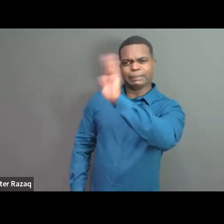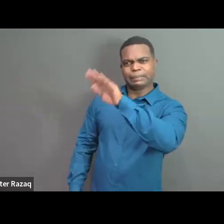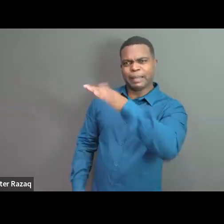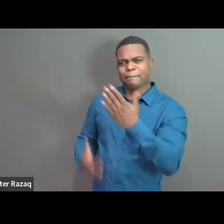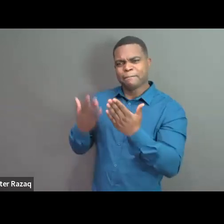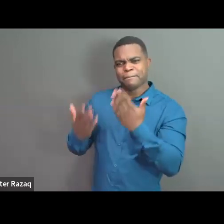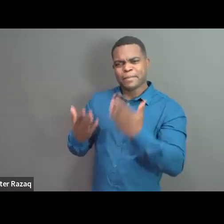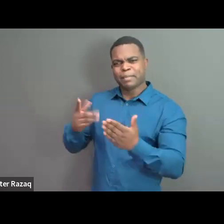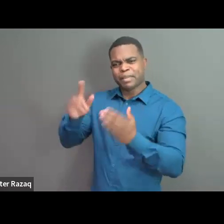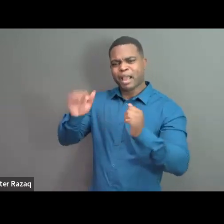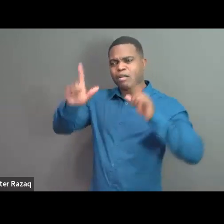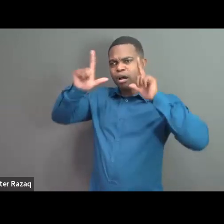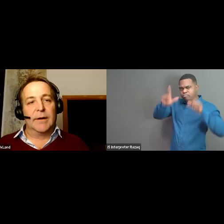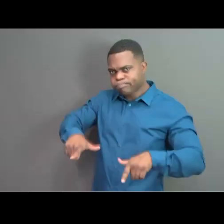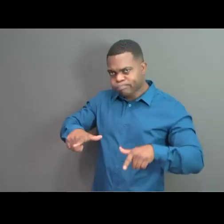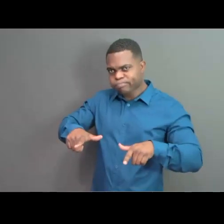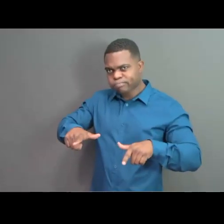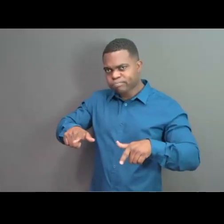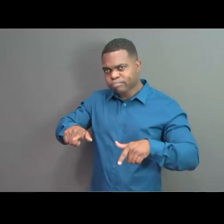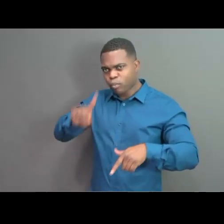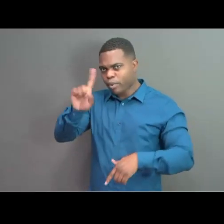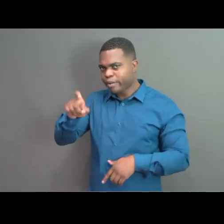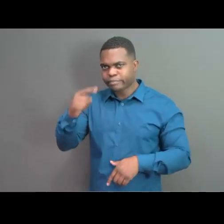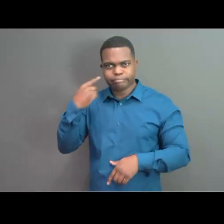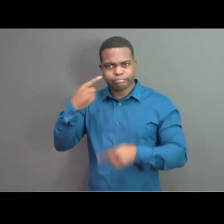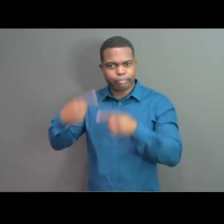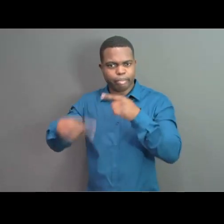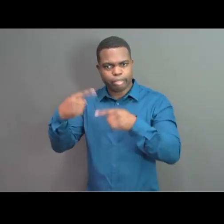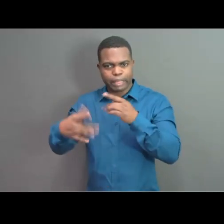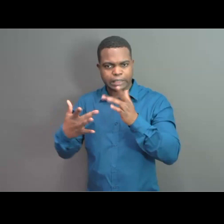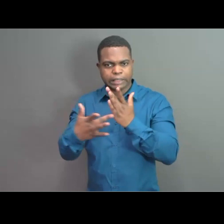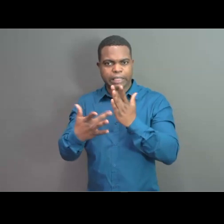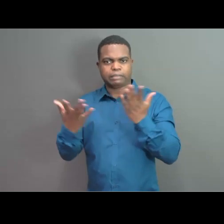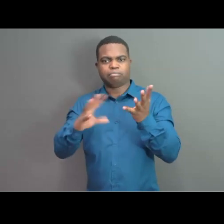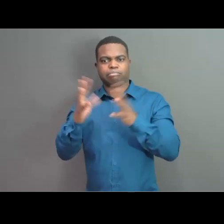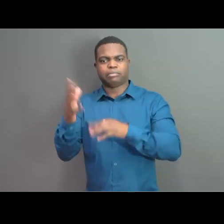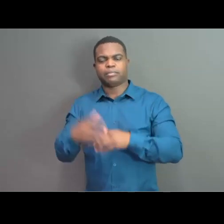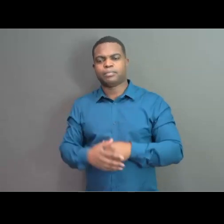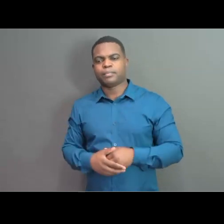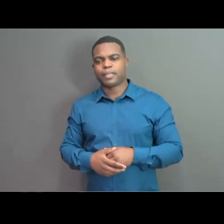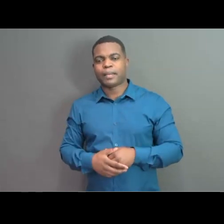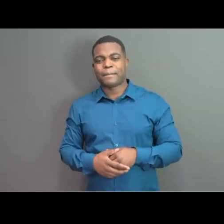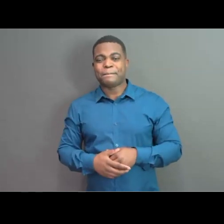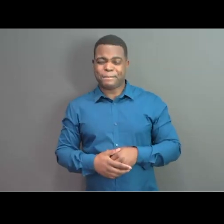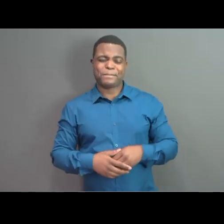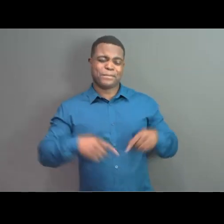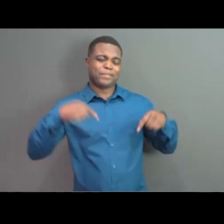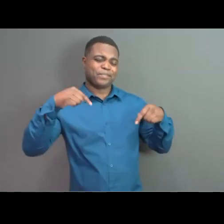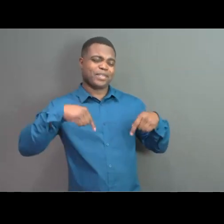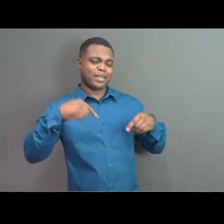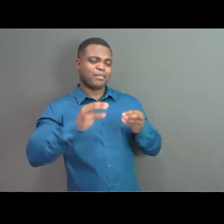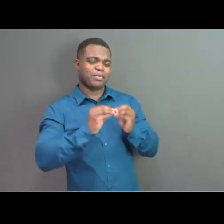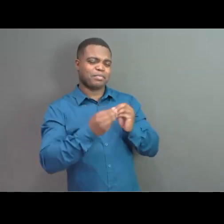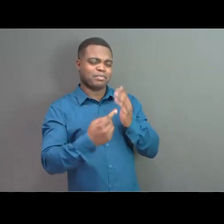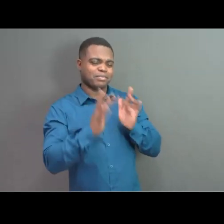See, we've got problems with the internet still. The moment that they're rolling out